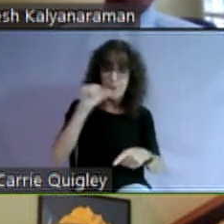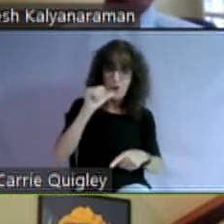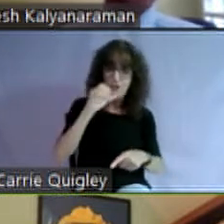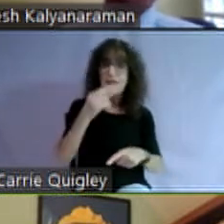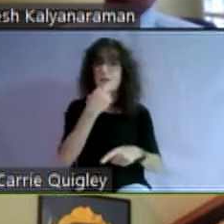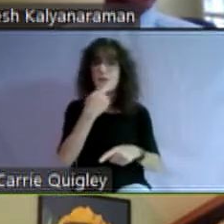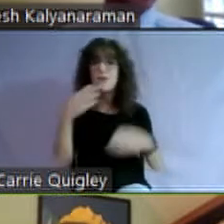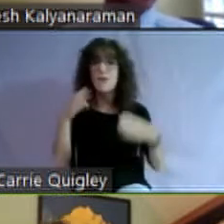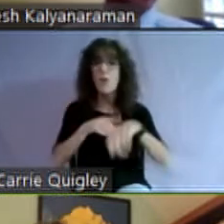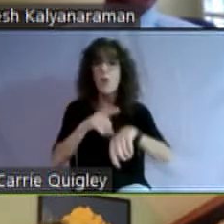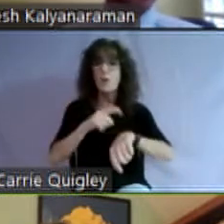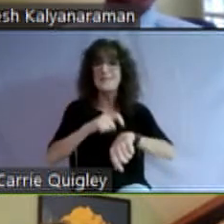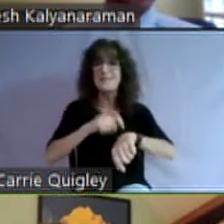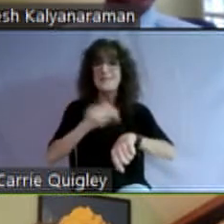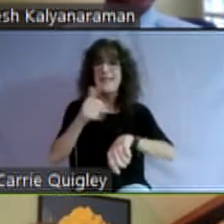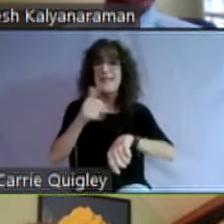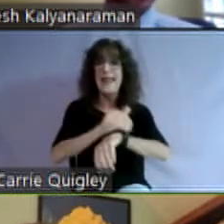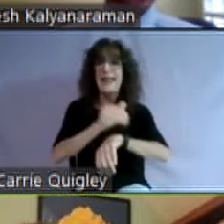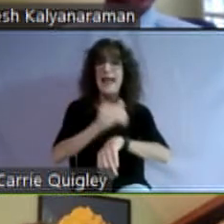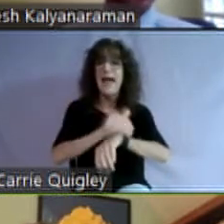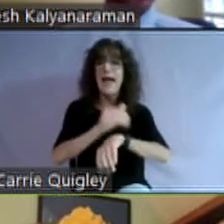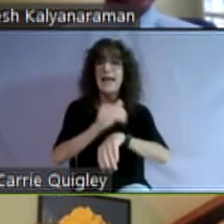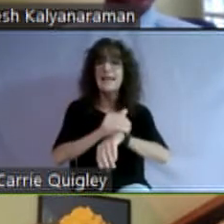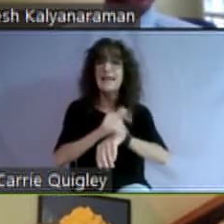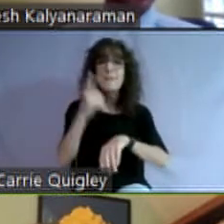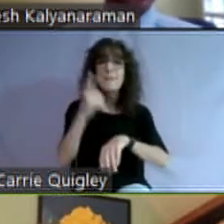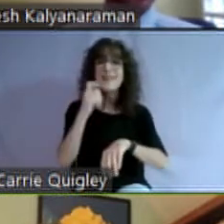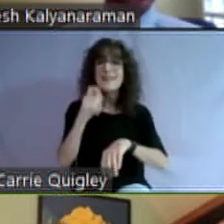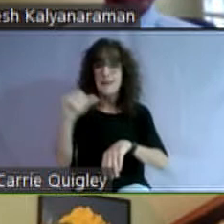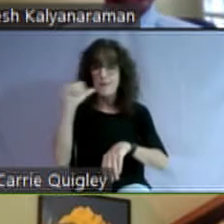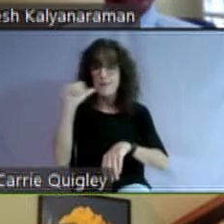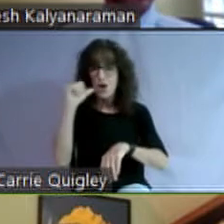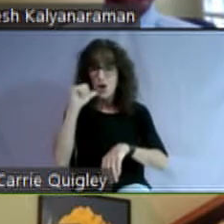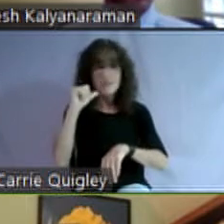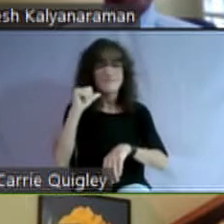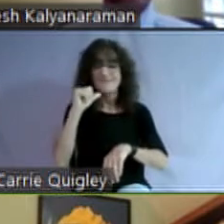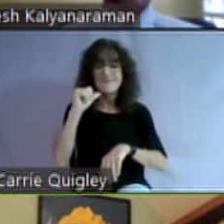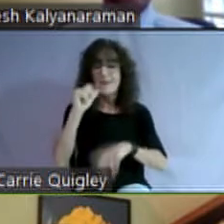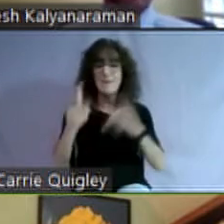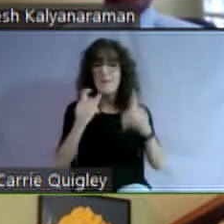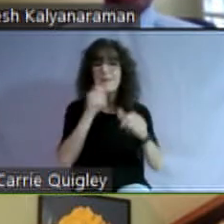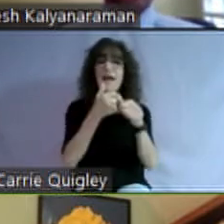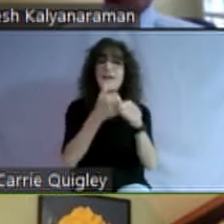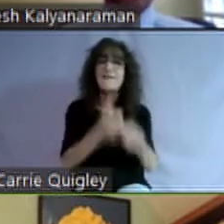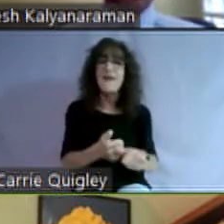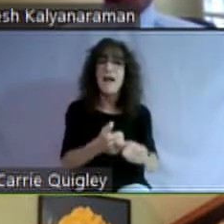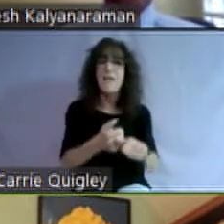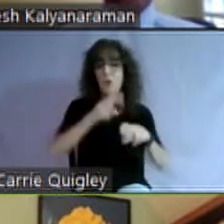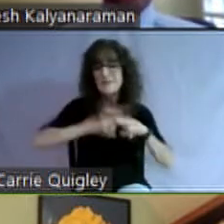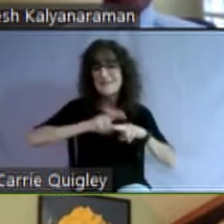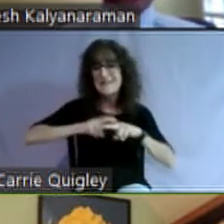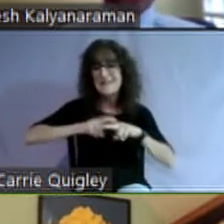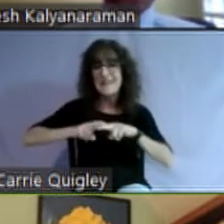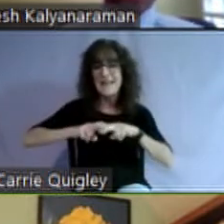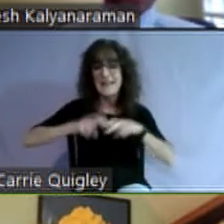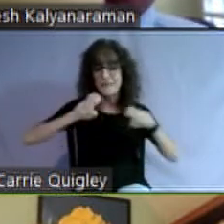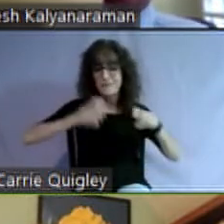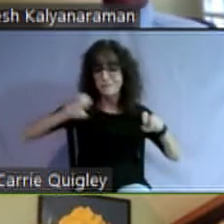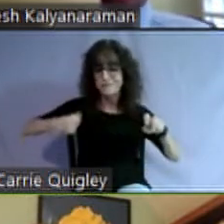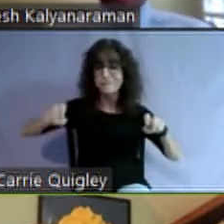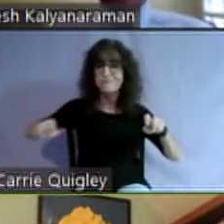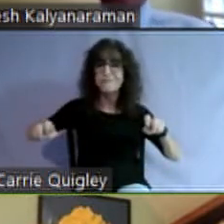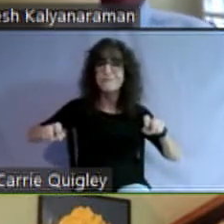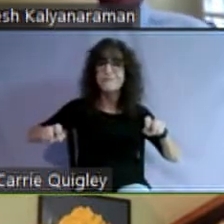because it was the bar activity where people weren't complying with the governor's order that they be seated, and that they be